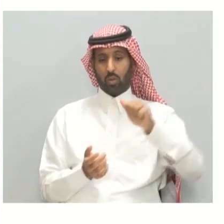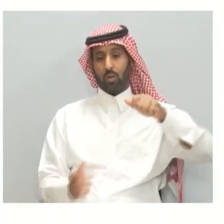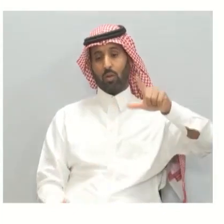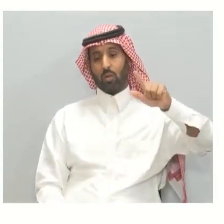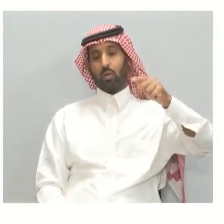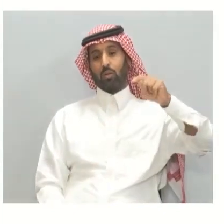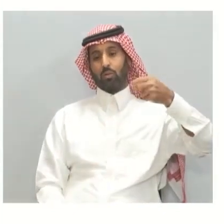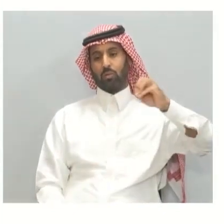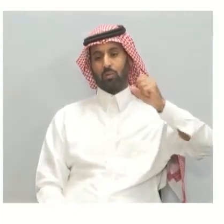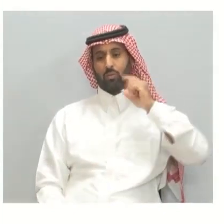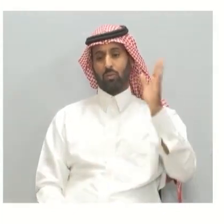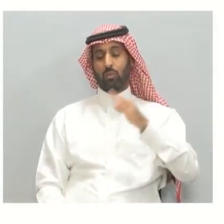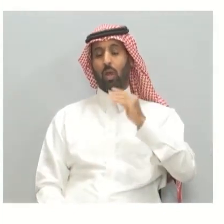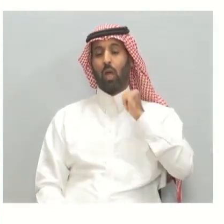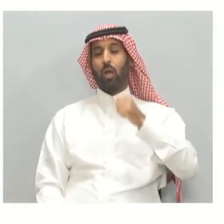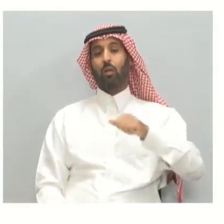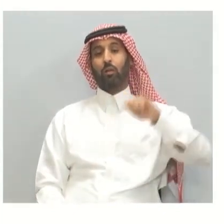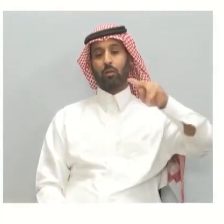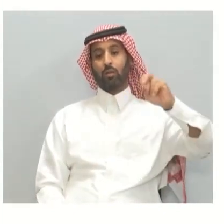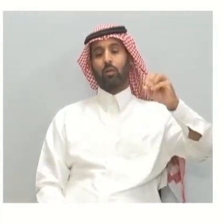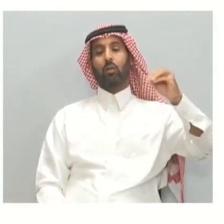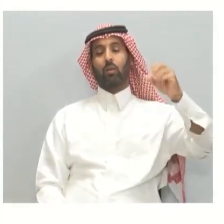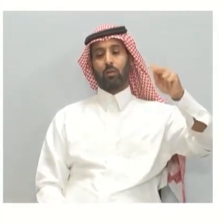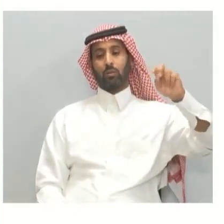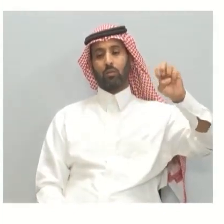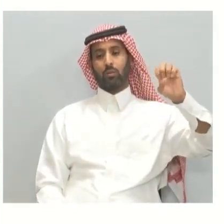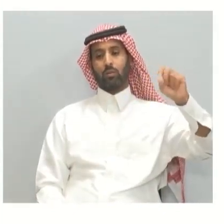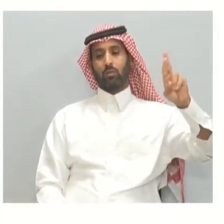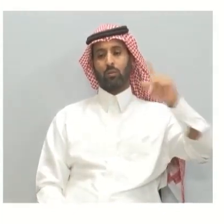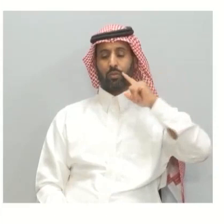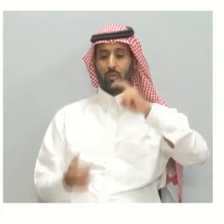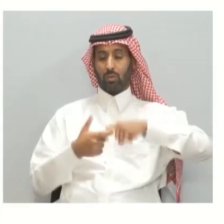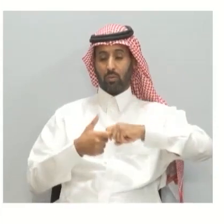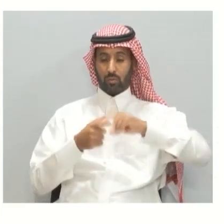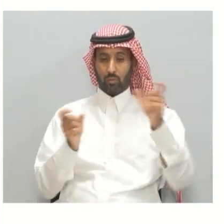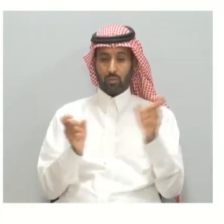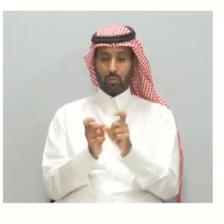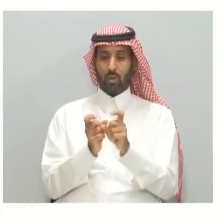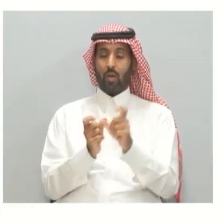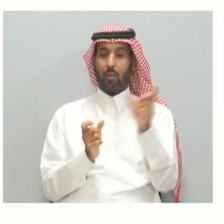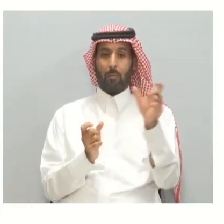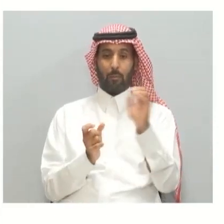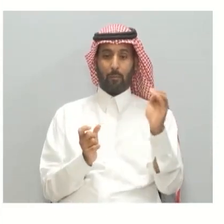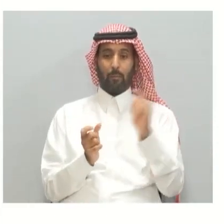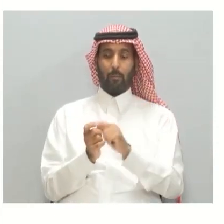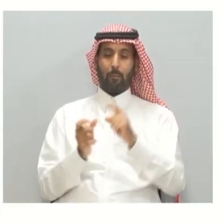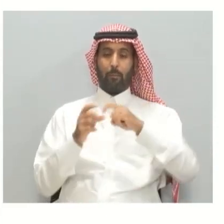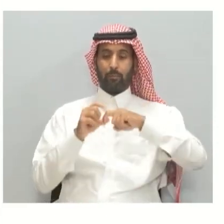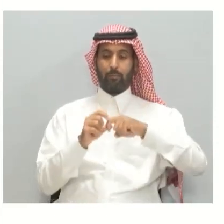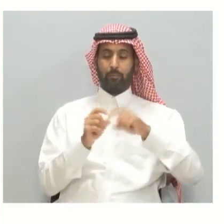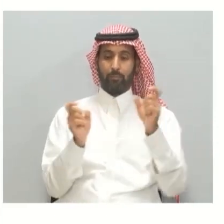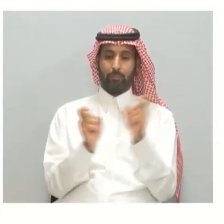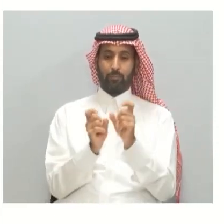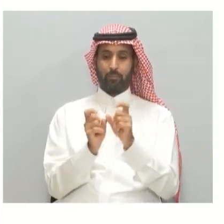and in other words. So these are some linking words. Combined clauses and sentences. Again,